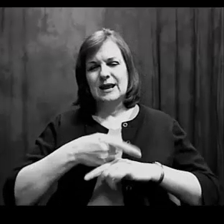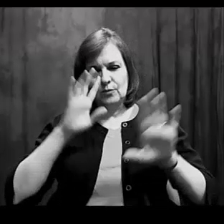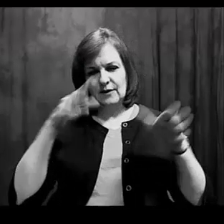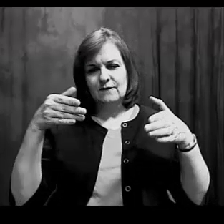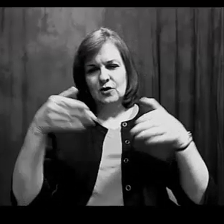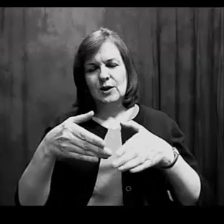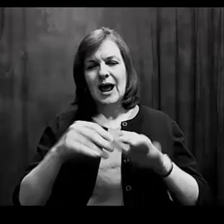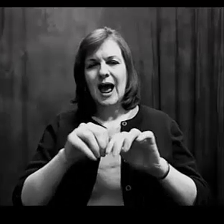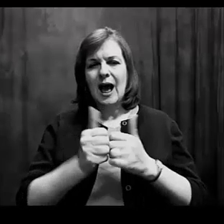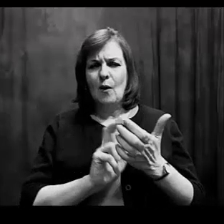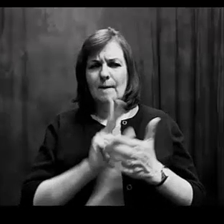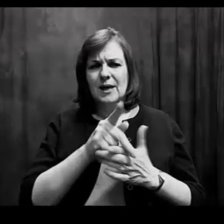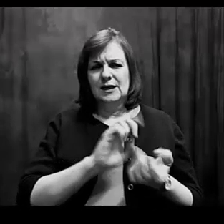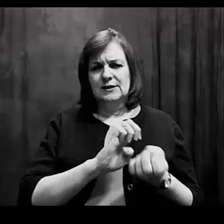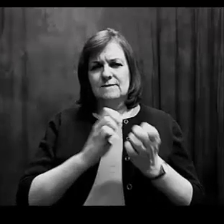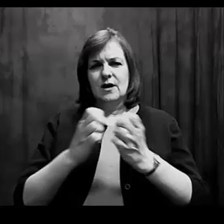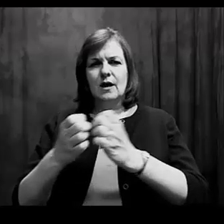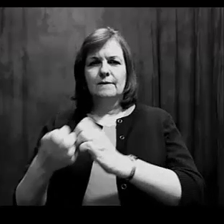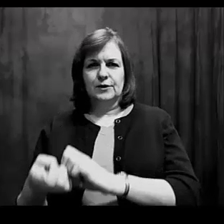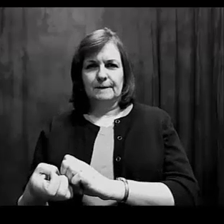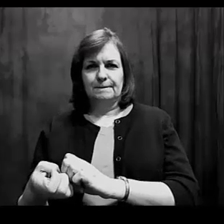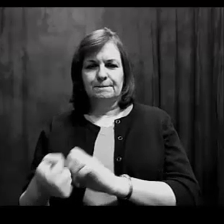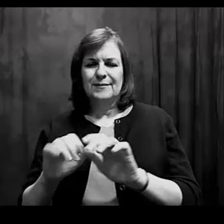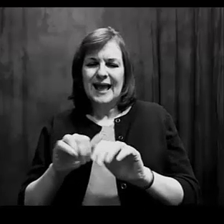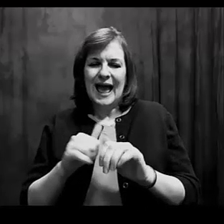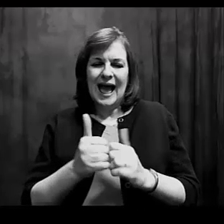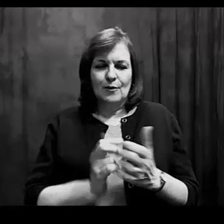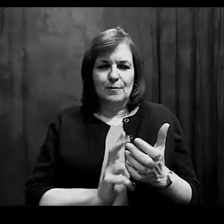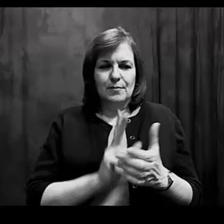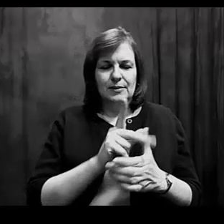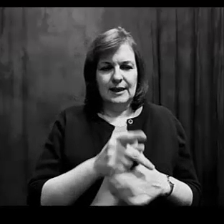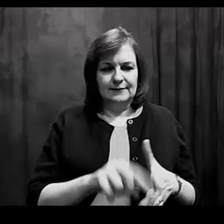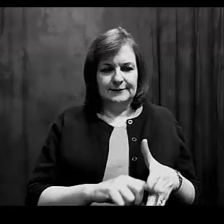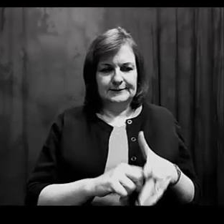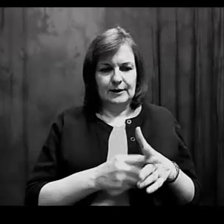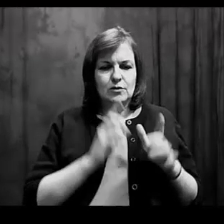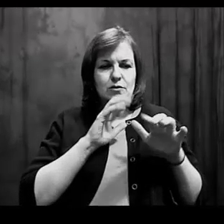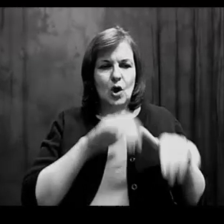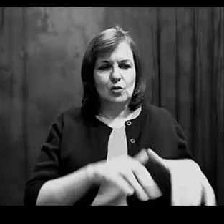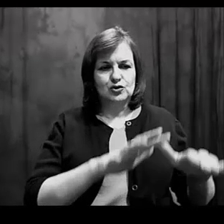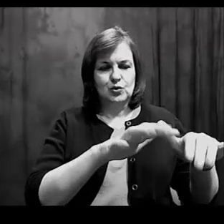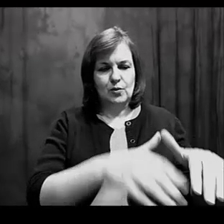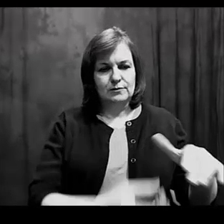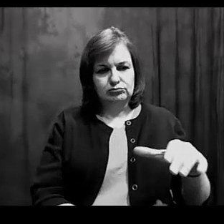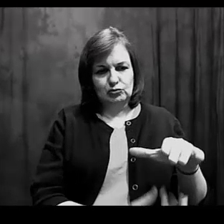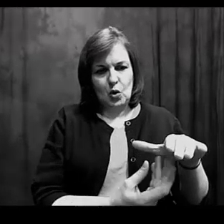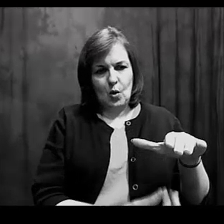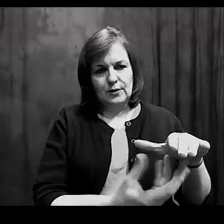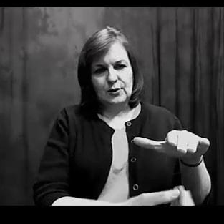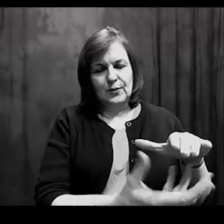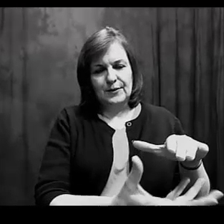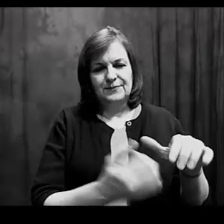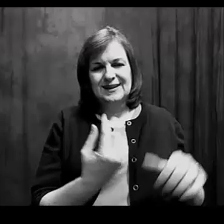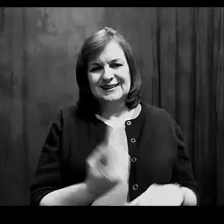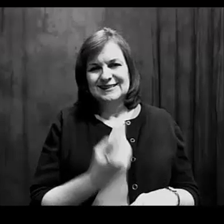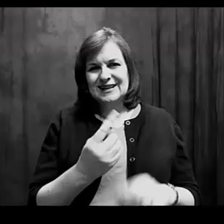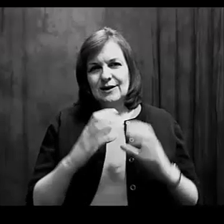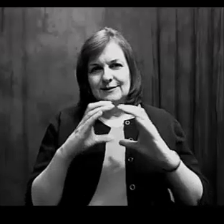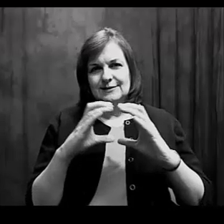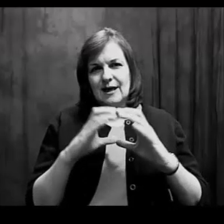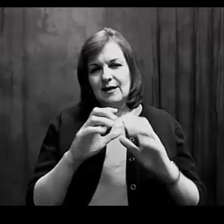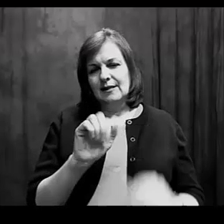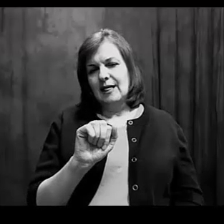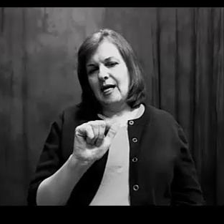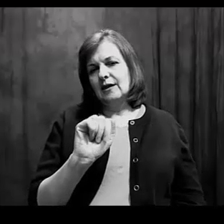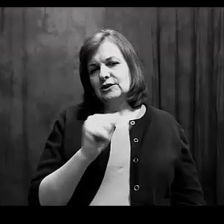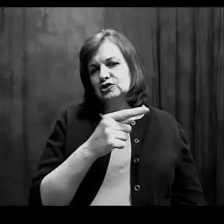but what I want to think about today and focus on today is simply the evolution of plants. So how did they get to the point where they started